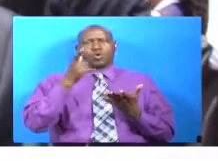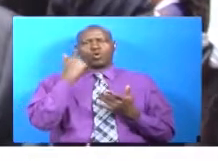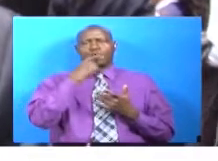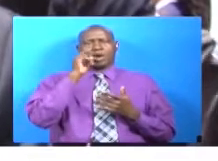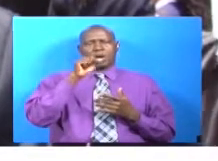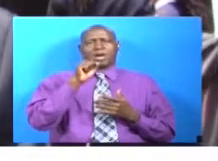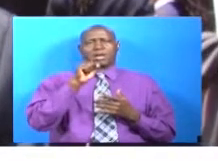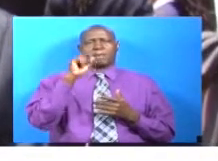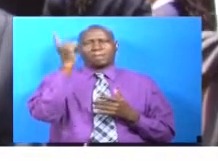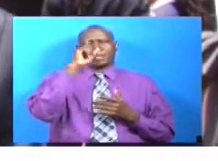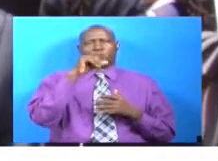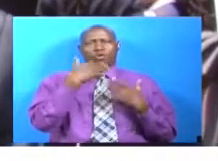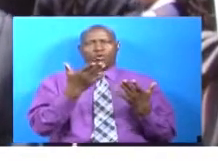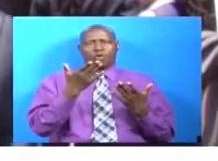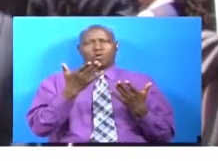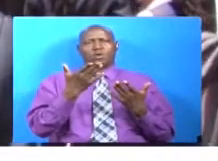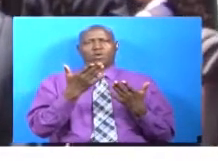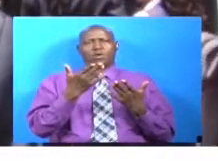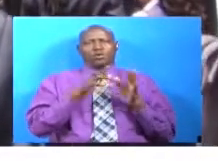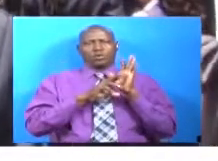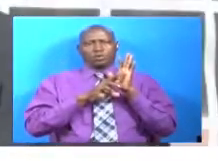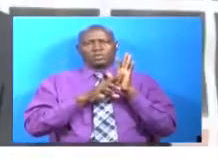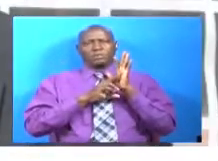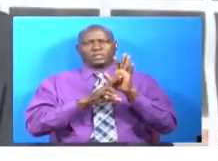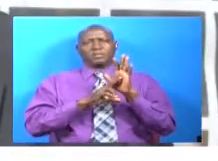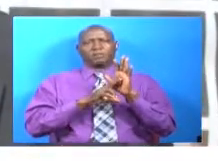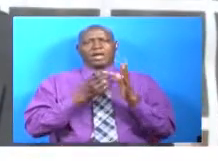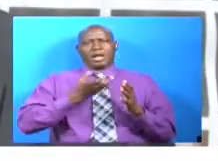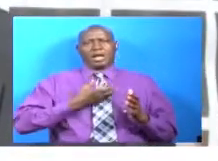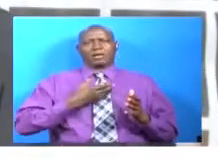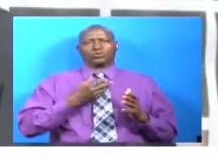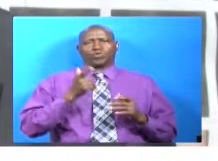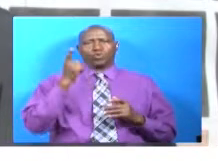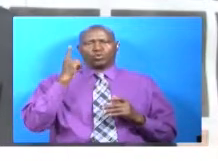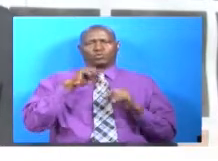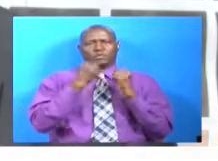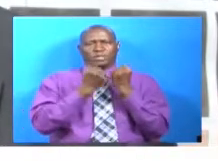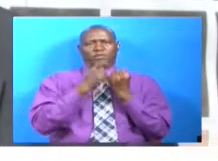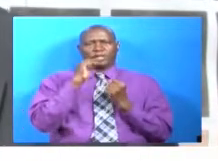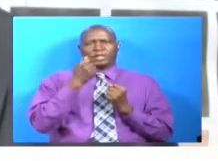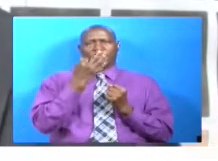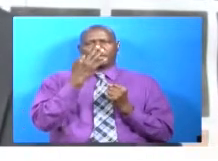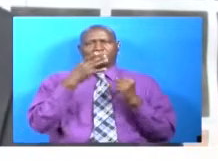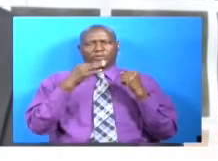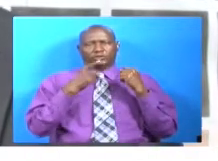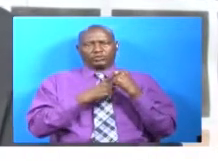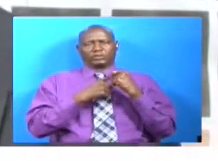ama mwakilishi katika Council ya Law Society of Kenya. We have 36 polling stations